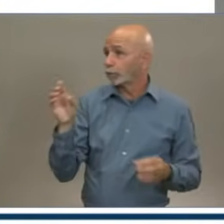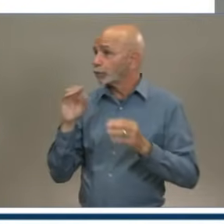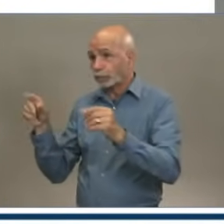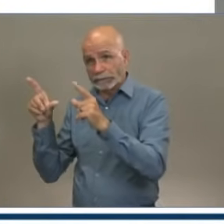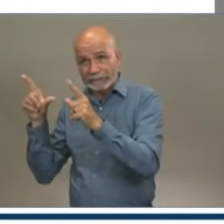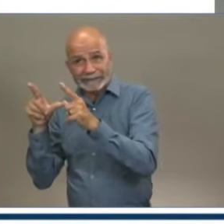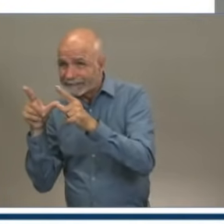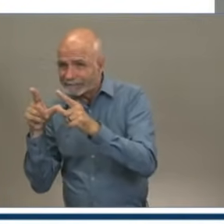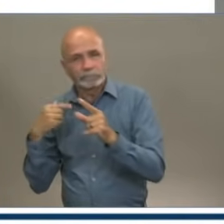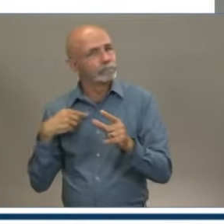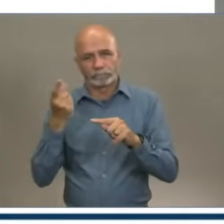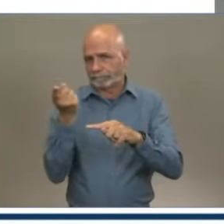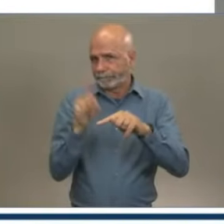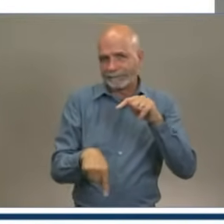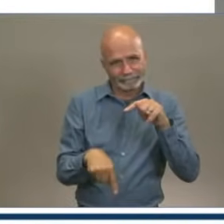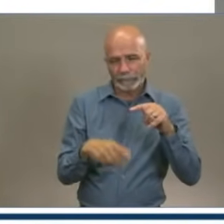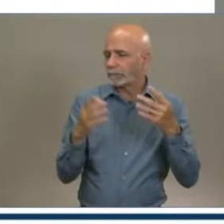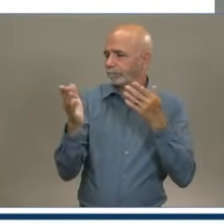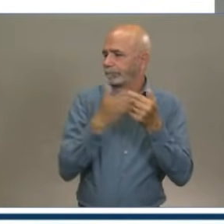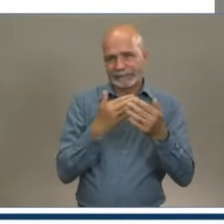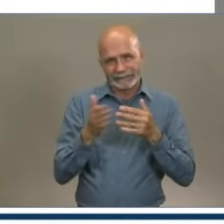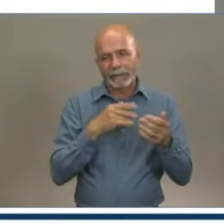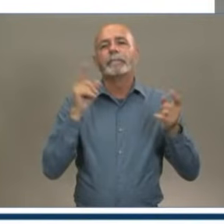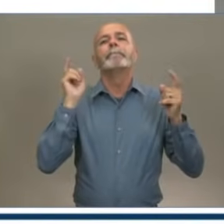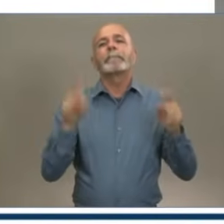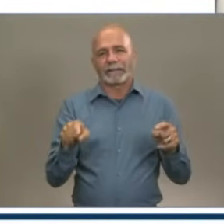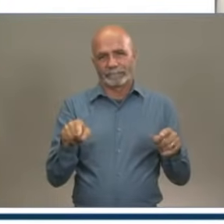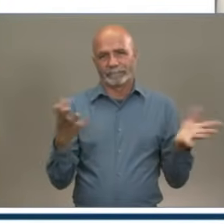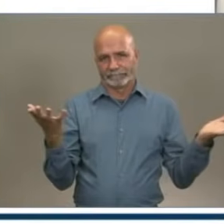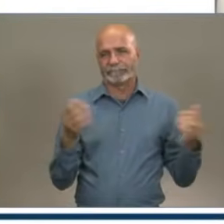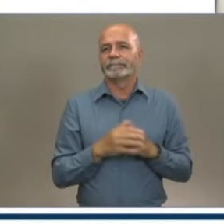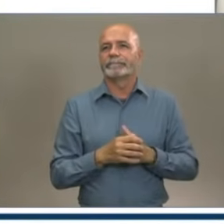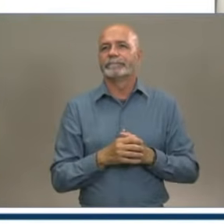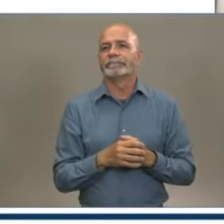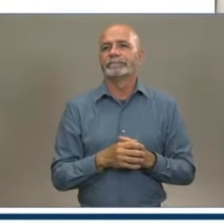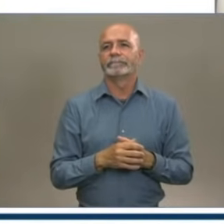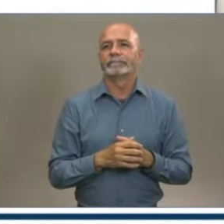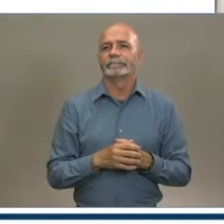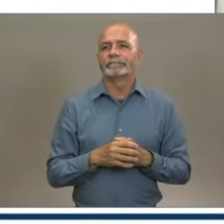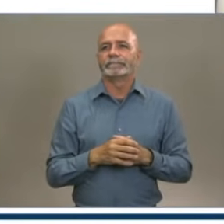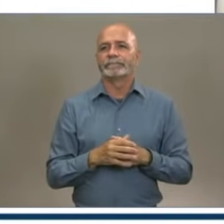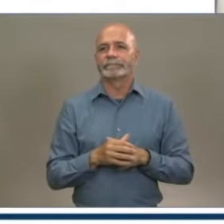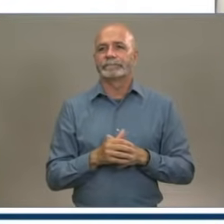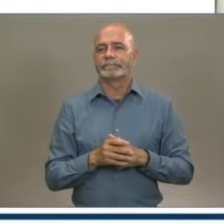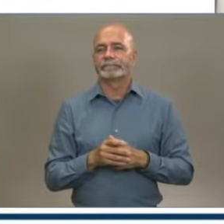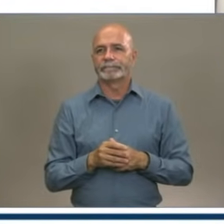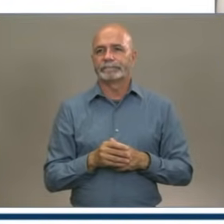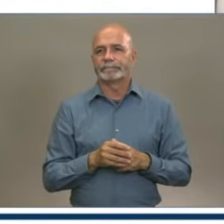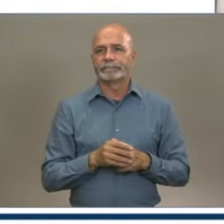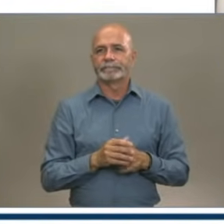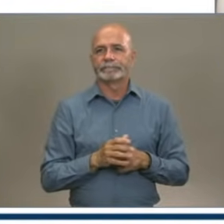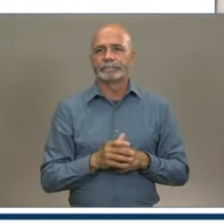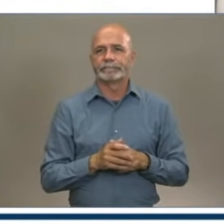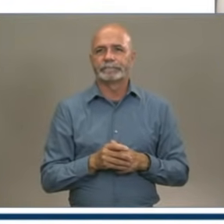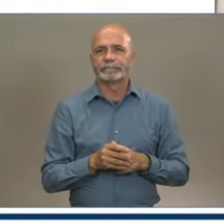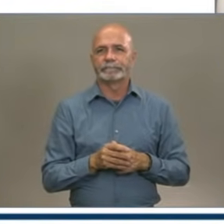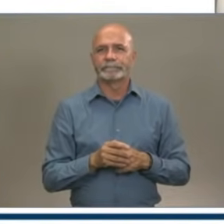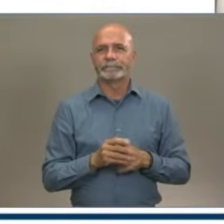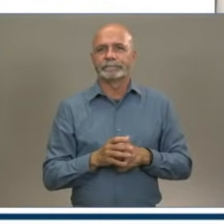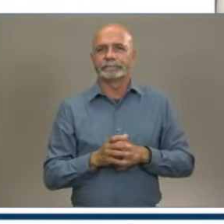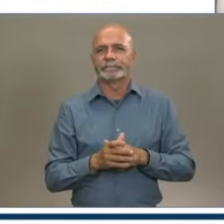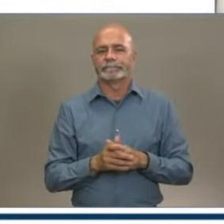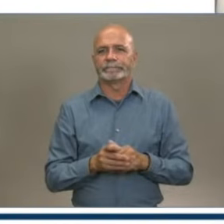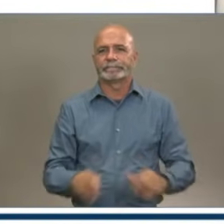a private seniors residence. Go ahead, Natasha, with your follow-up. Thank you. I just want